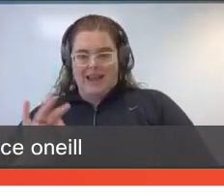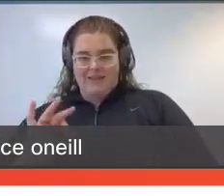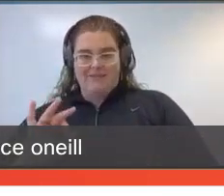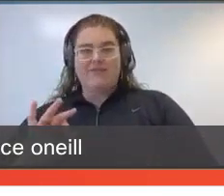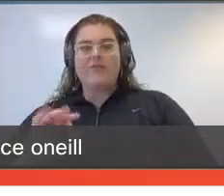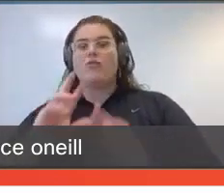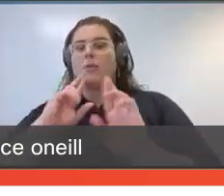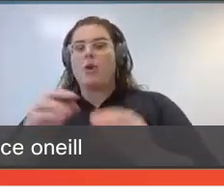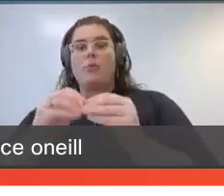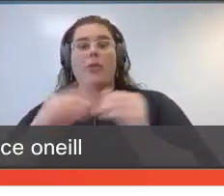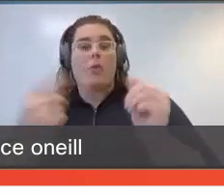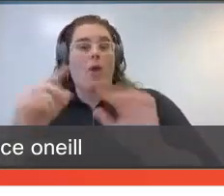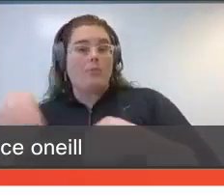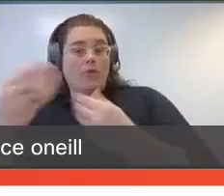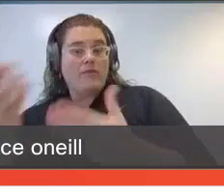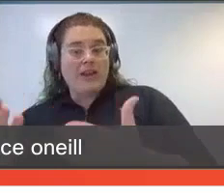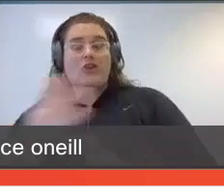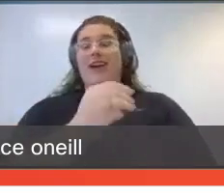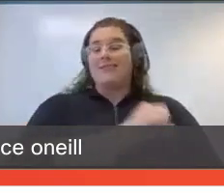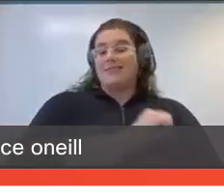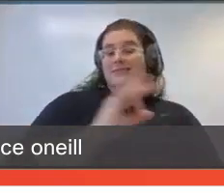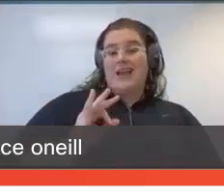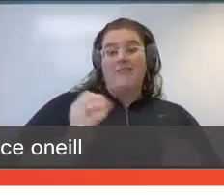from COVID-19.